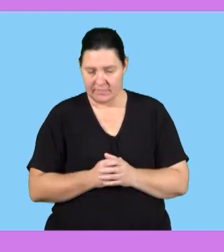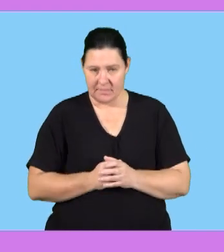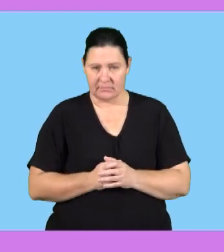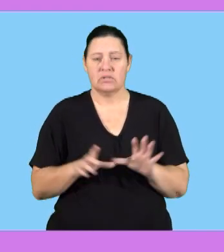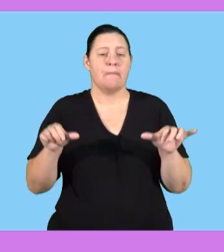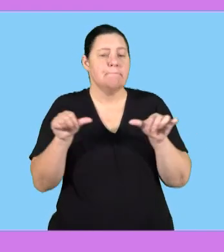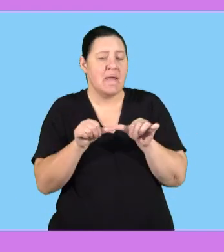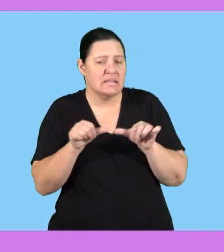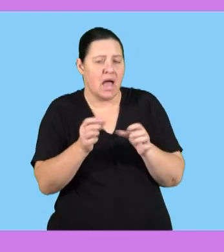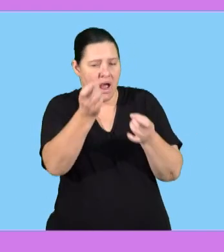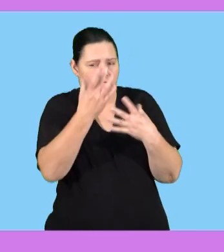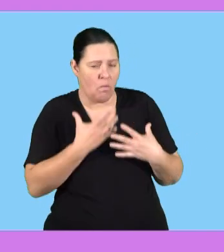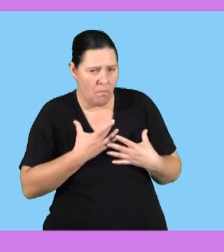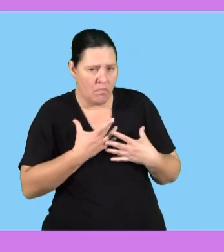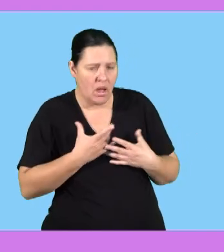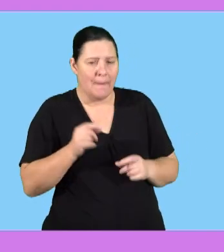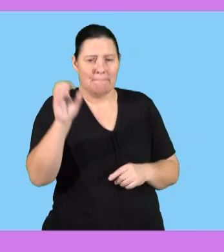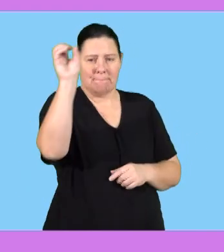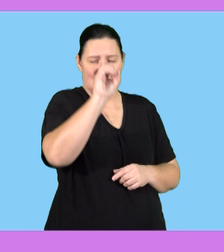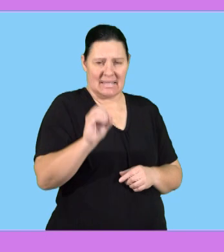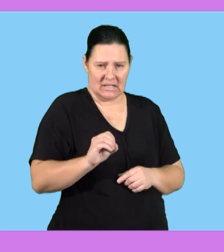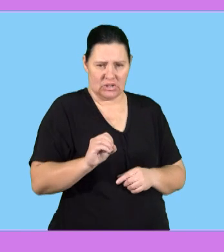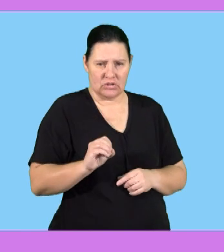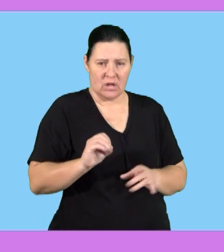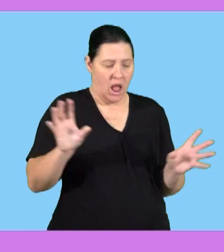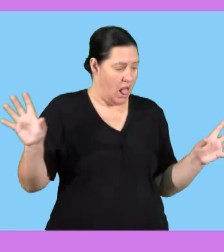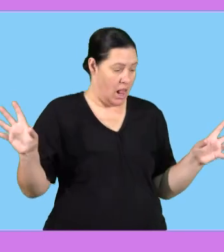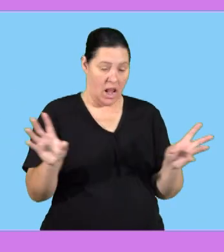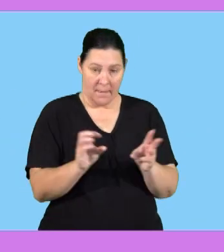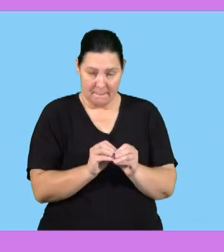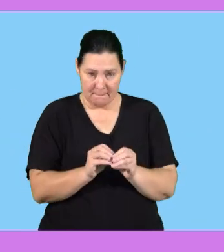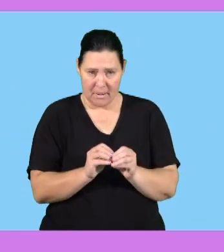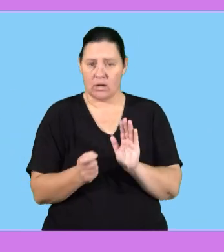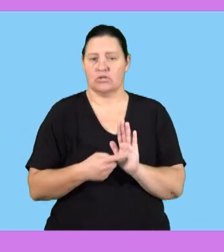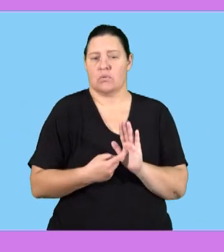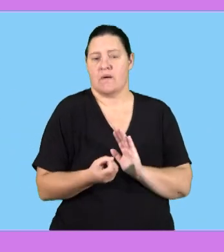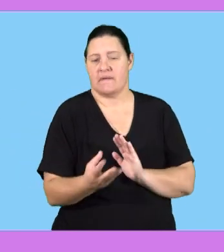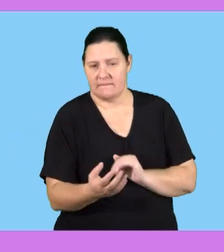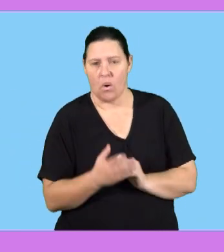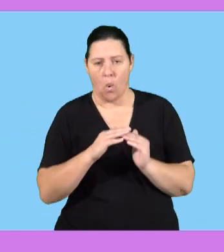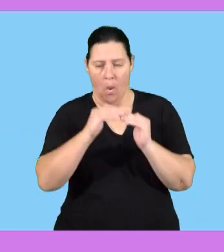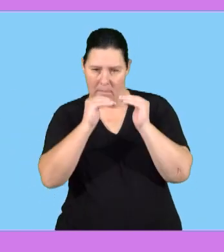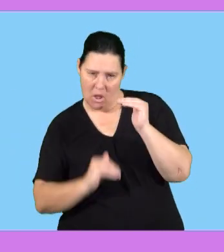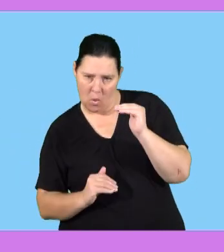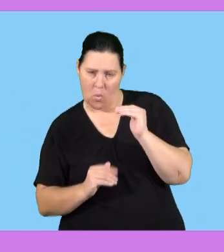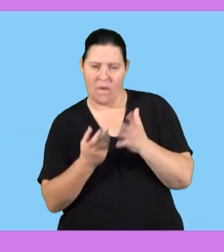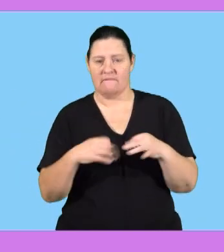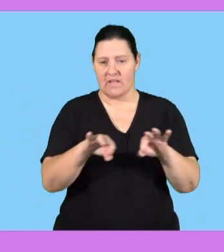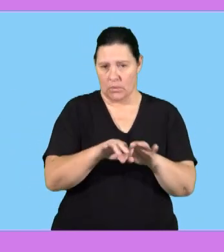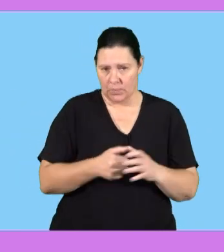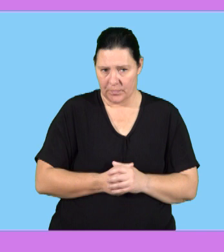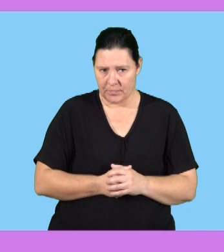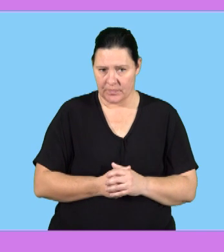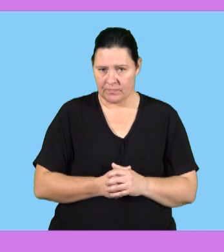is a measure that tells you what percentage of the total data scored at or below that specific